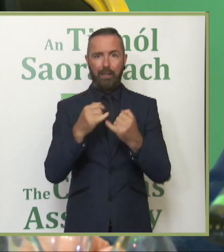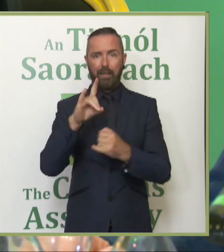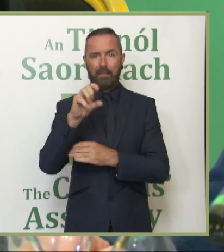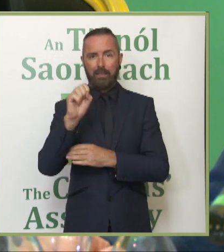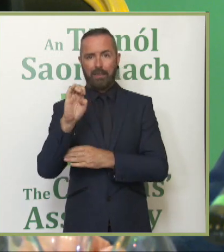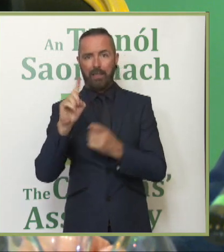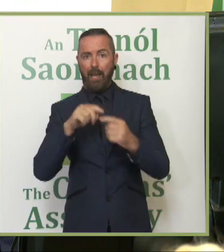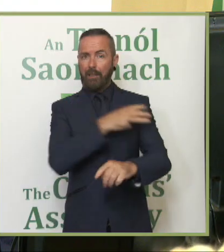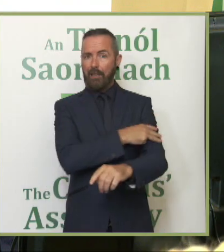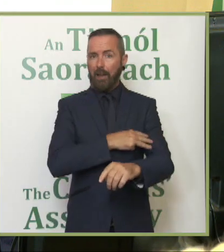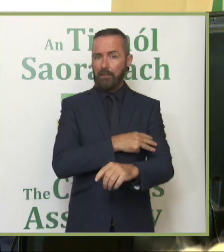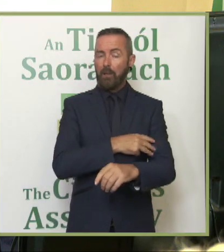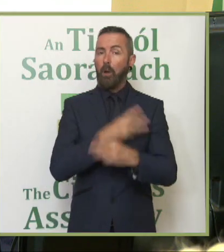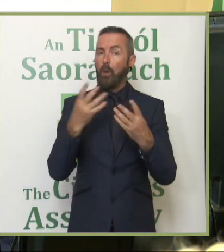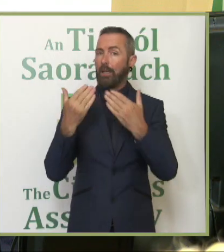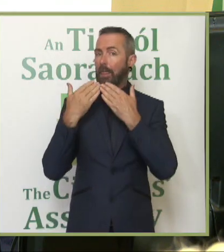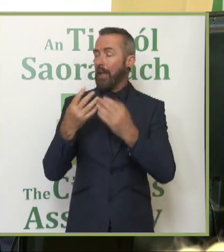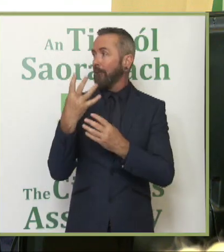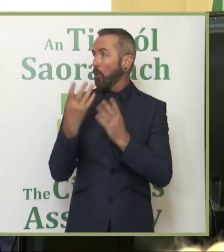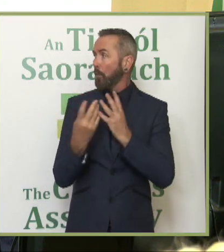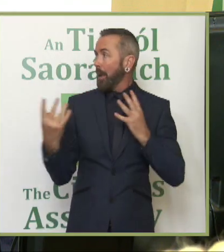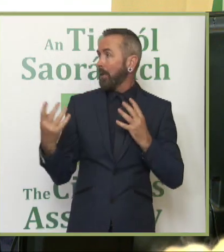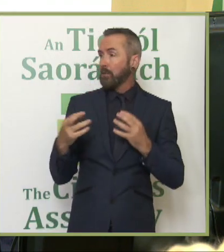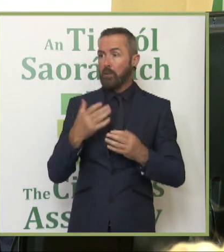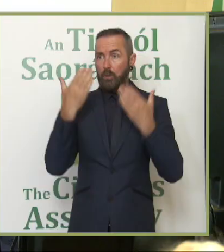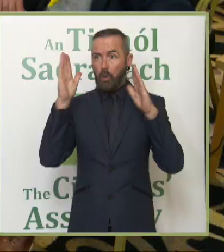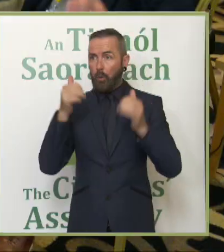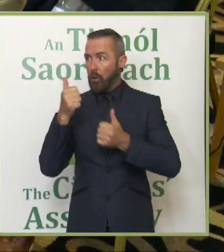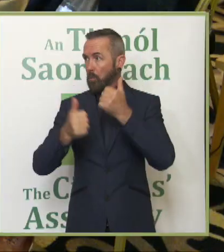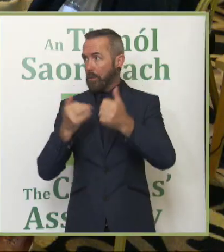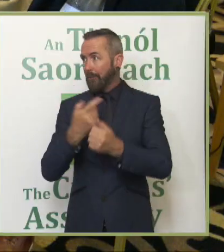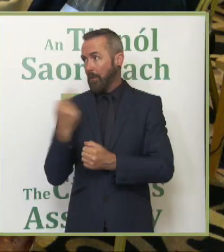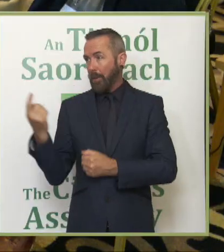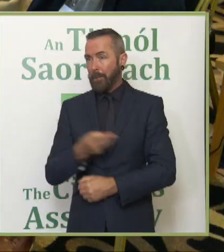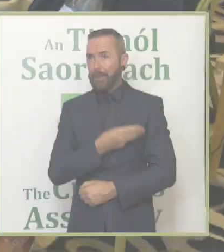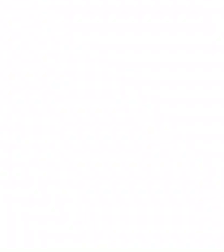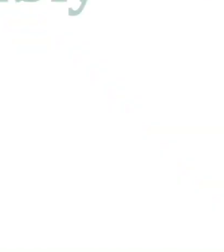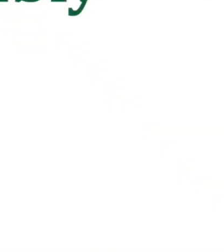So I'd like to thank the four panellists and appreciate if you can show your appreciation for them presenting today.